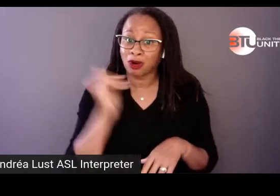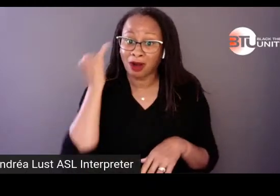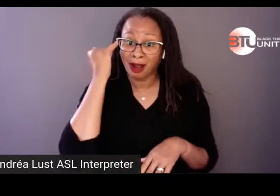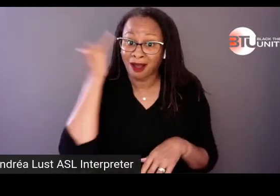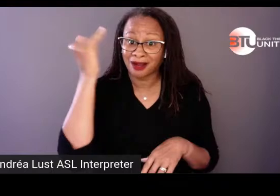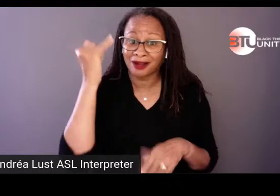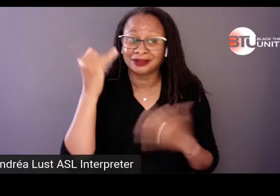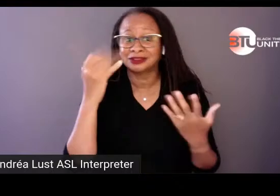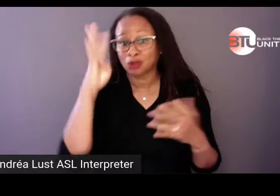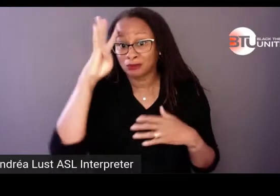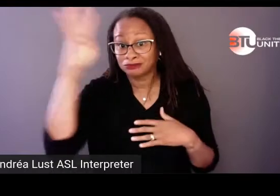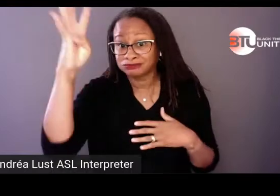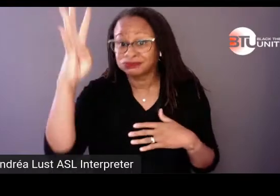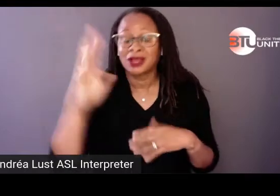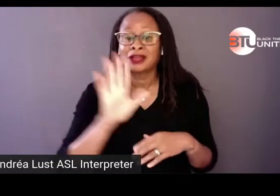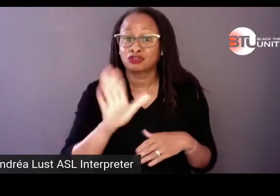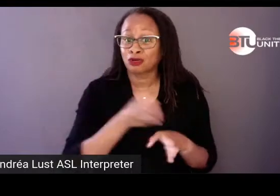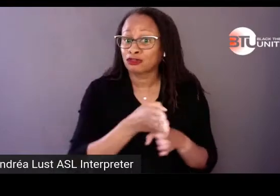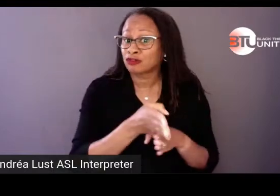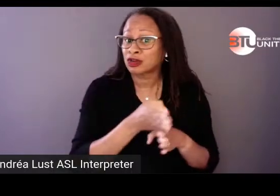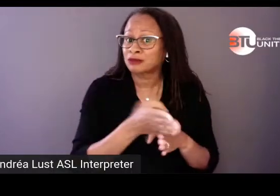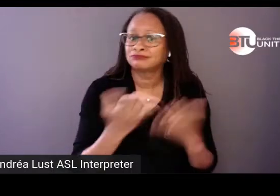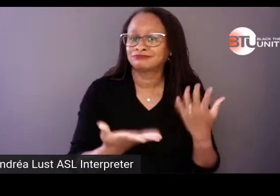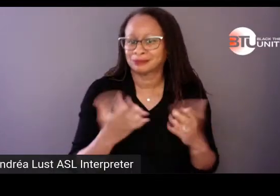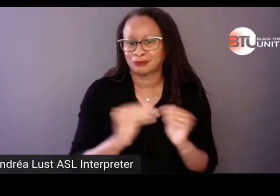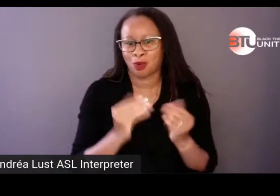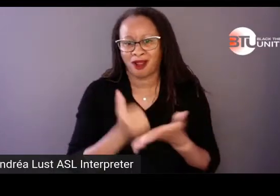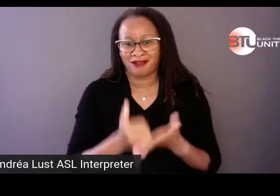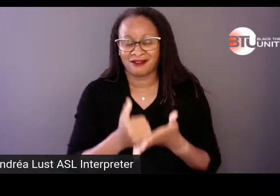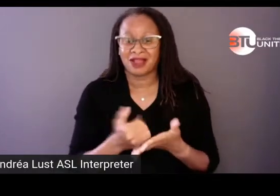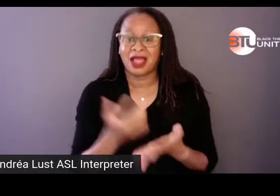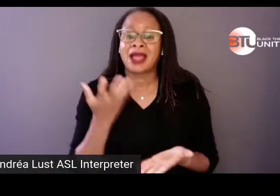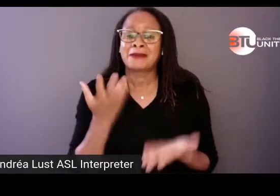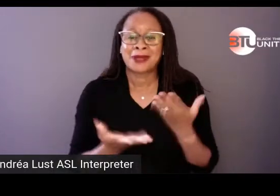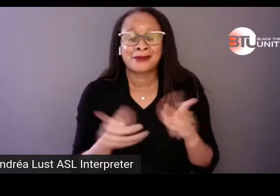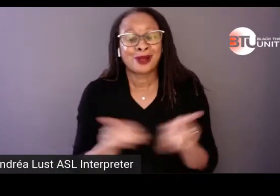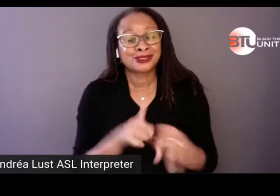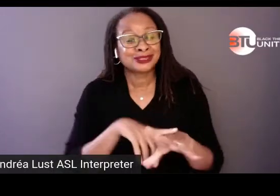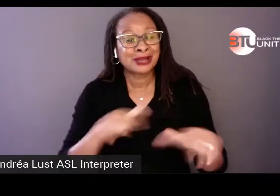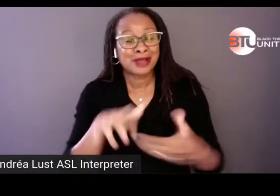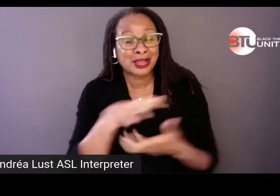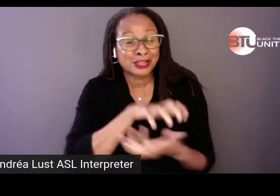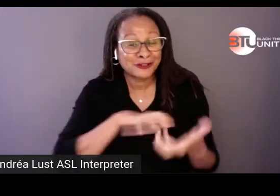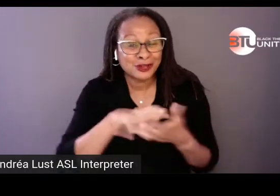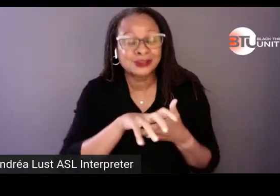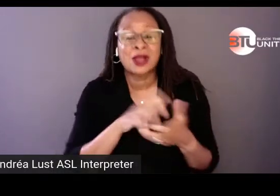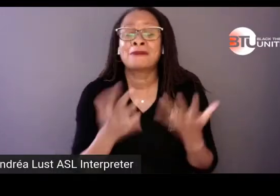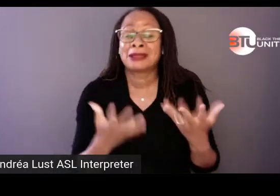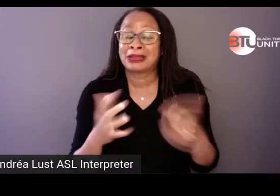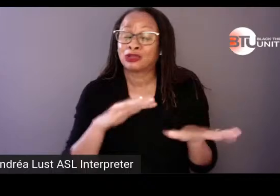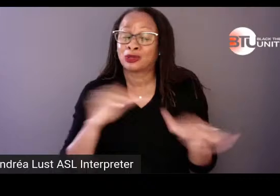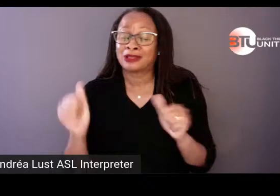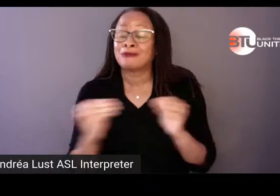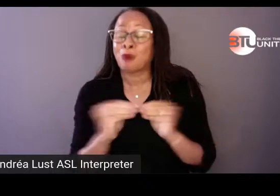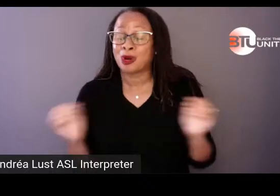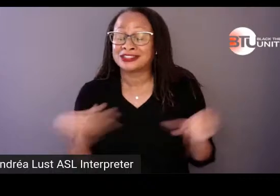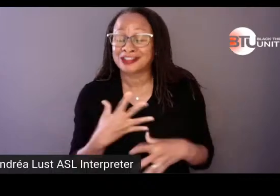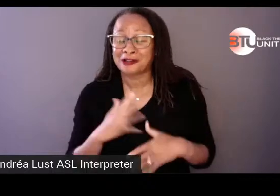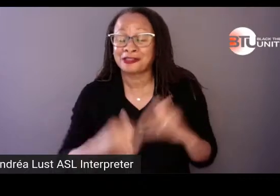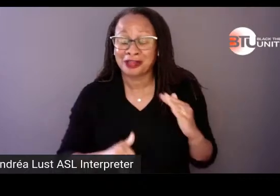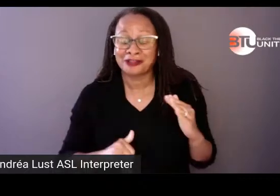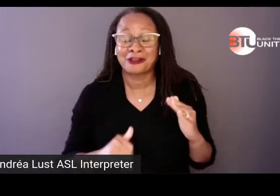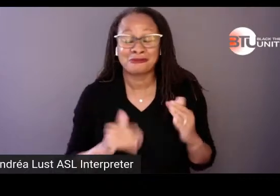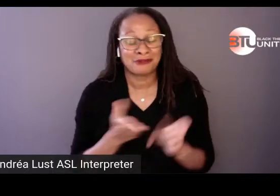career, might be helpful. It might also really confuse you and scare you even more, but actually I